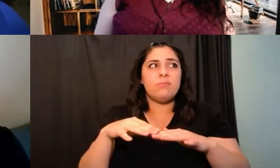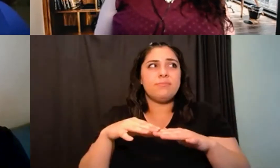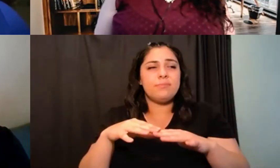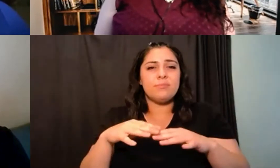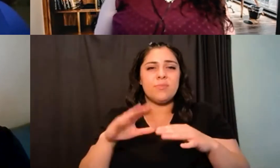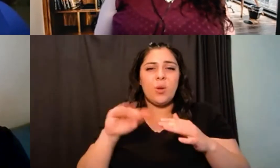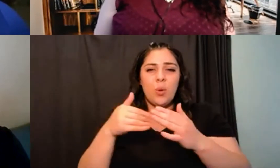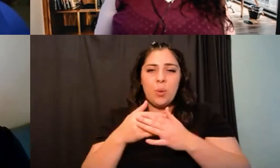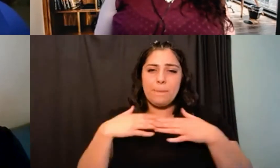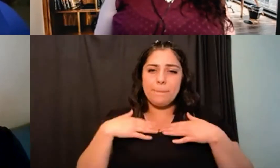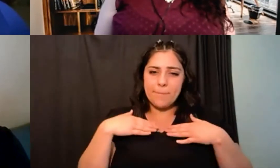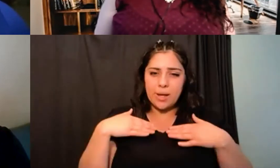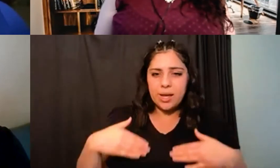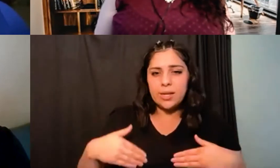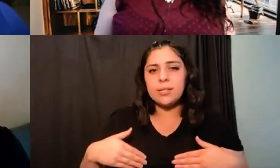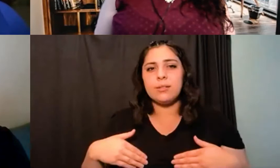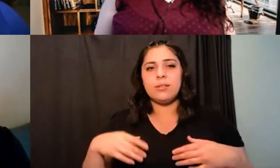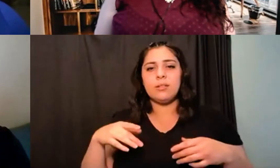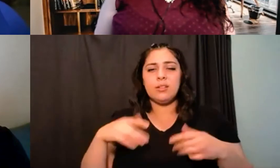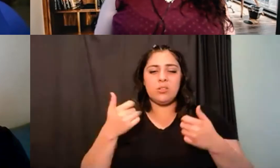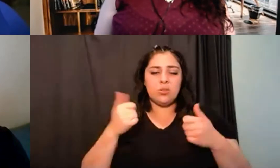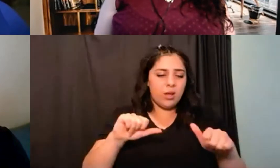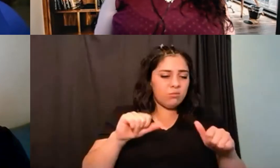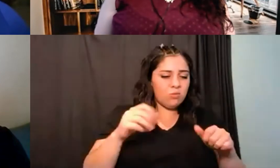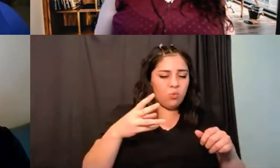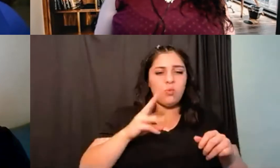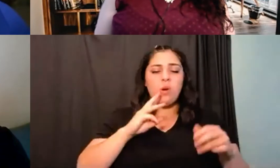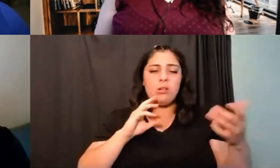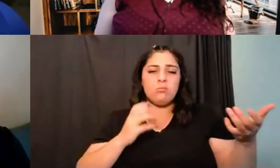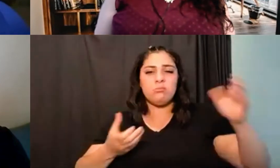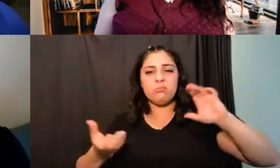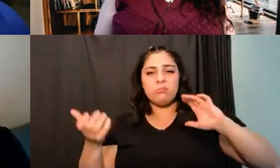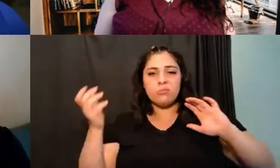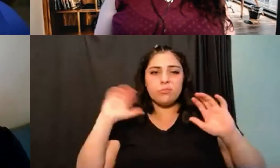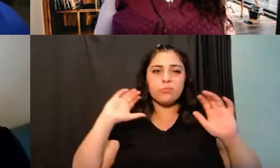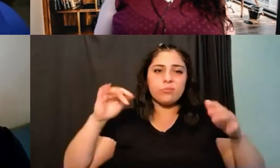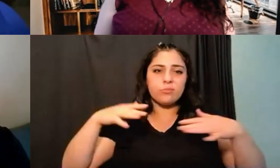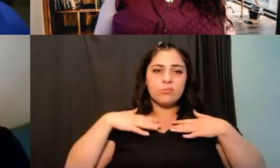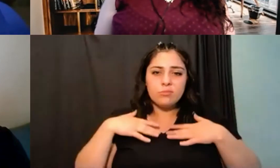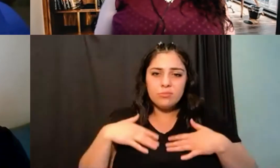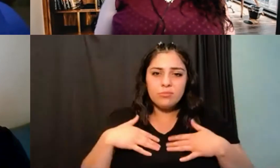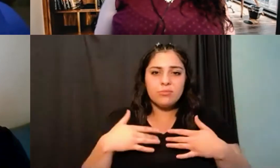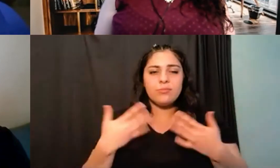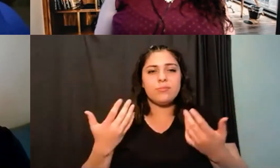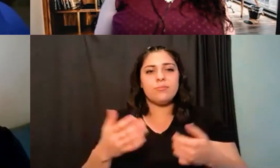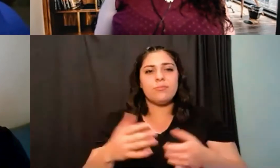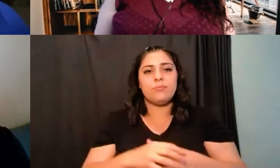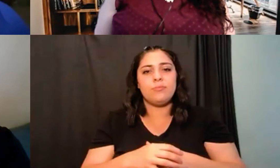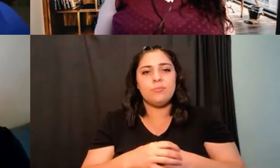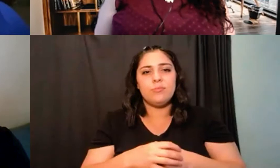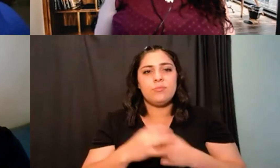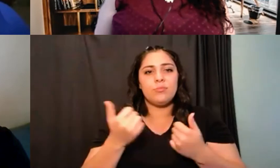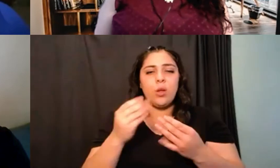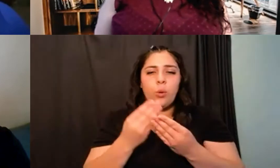of a universe, each scoop an act of redemption, and asking for forgiveness.